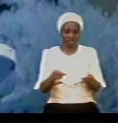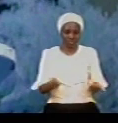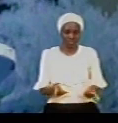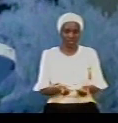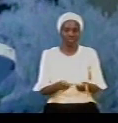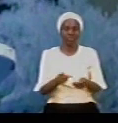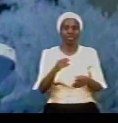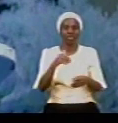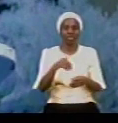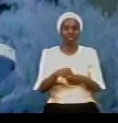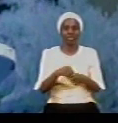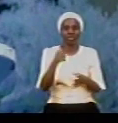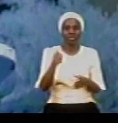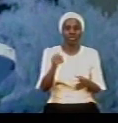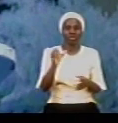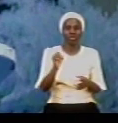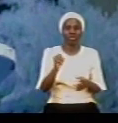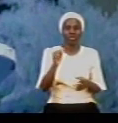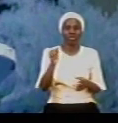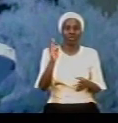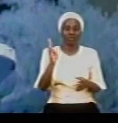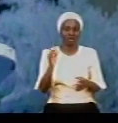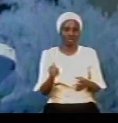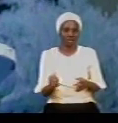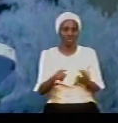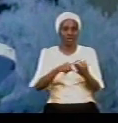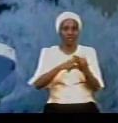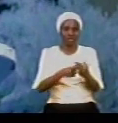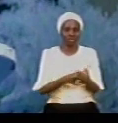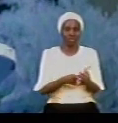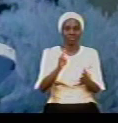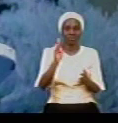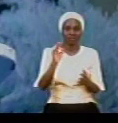6:45 a.m. in the morning, by his grace.